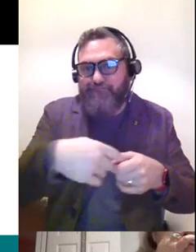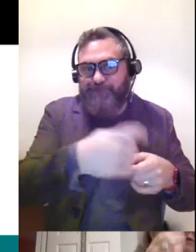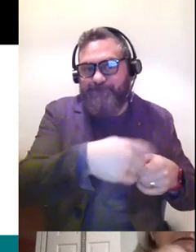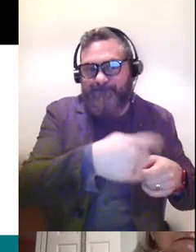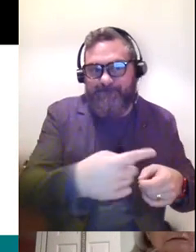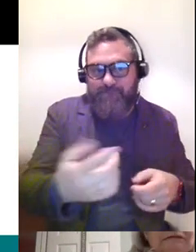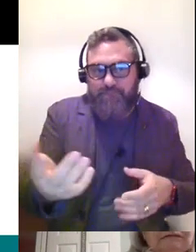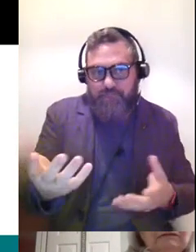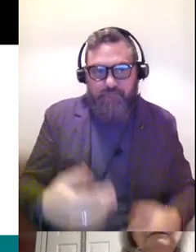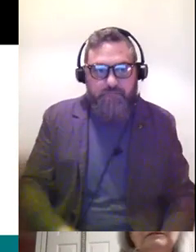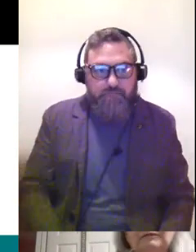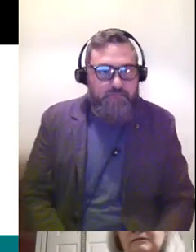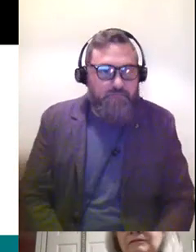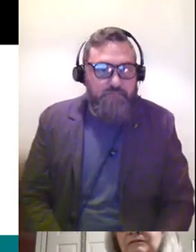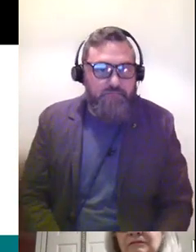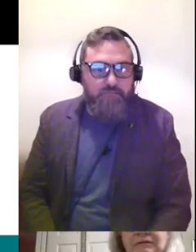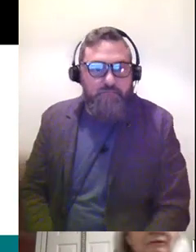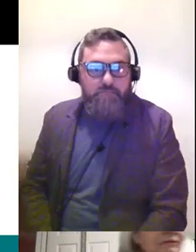online.